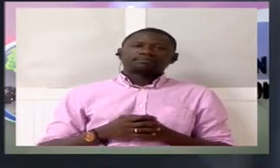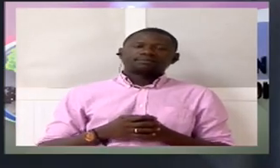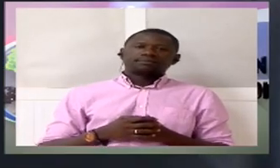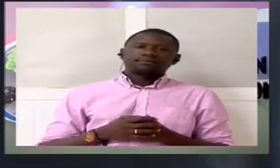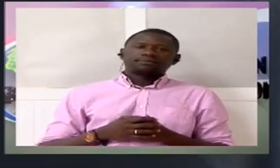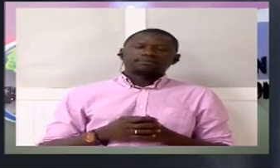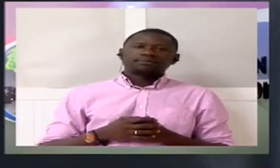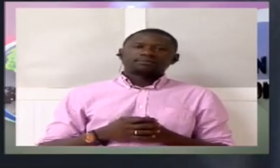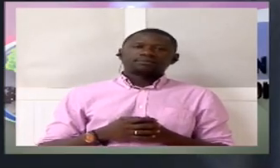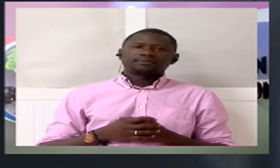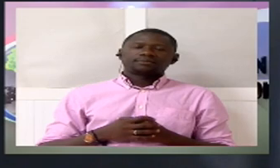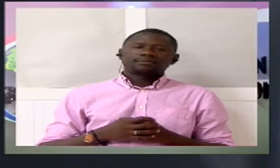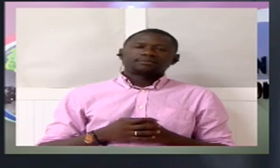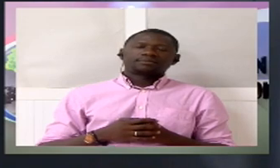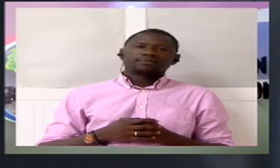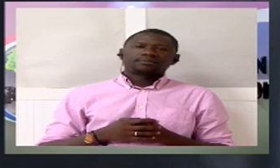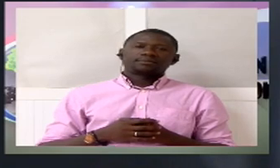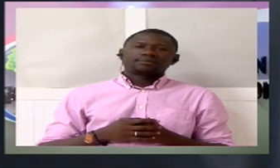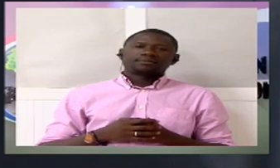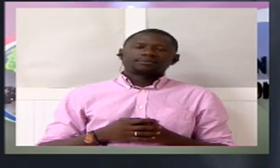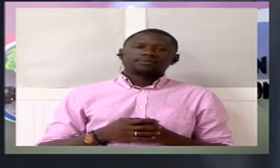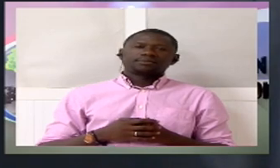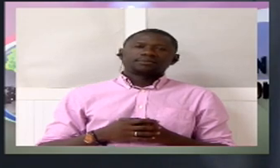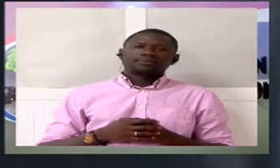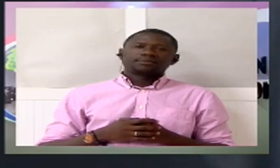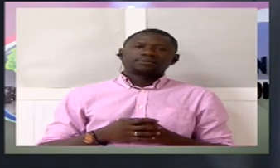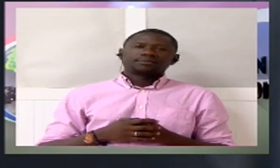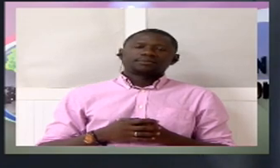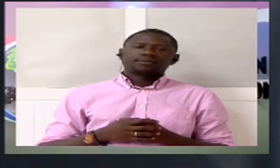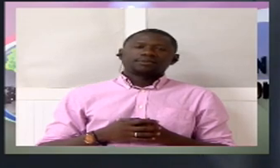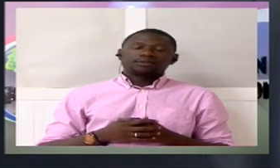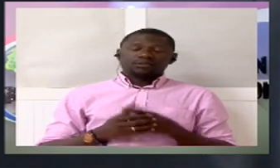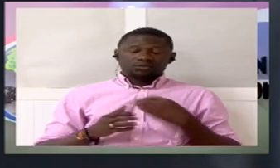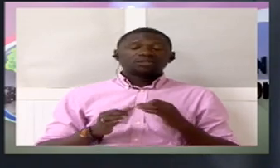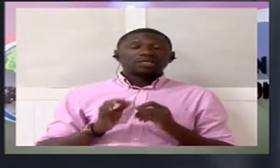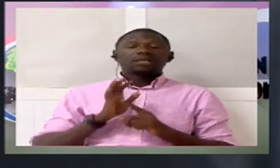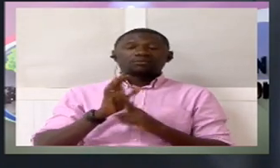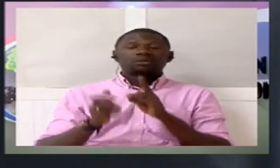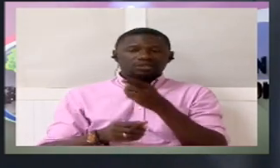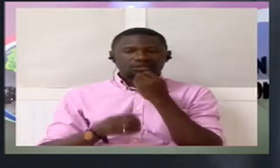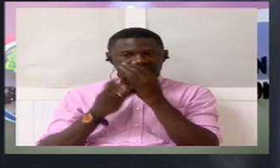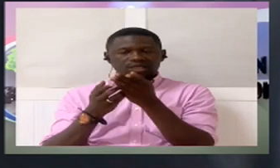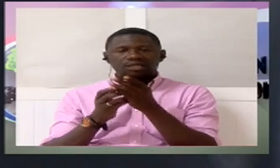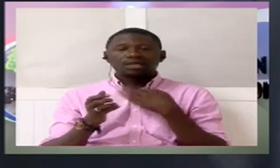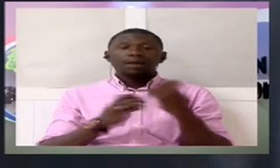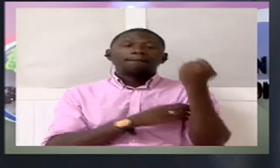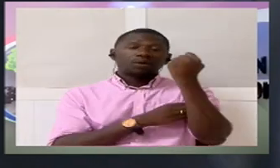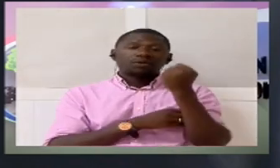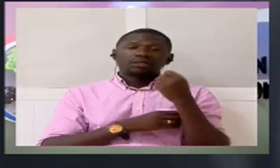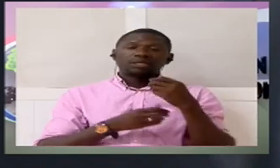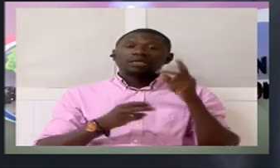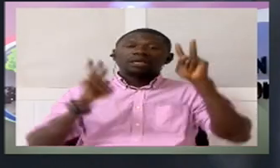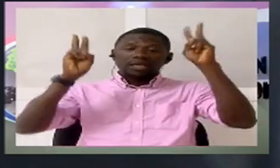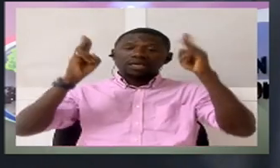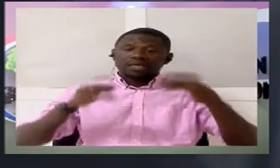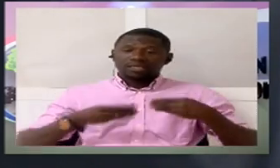kuma ka afonye min sembo min Yaya Jame fonga yasika adi baba la. Just as he is saying, the powers that Yaya Jame gave to